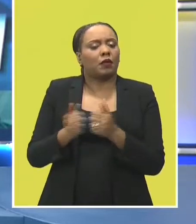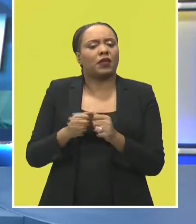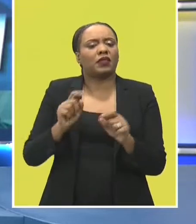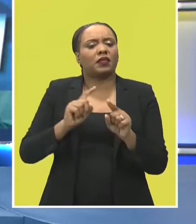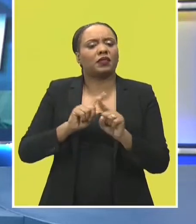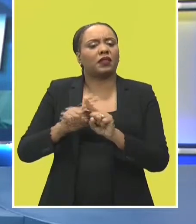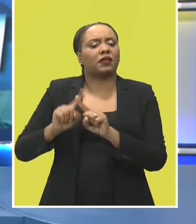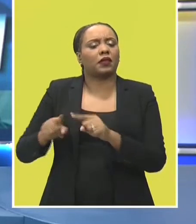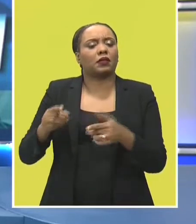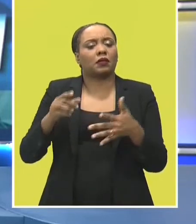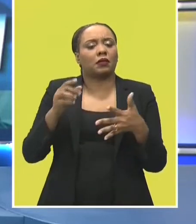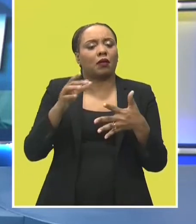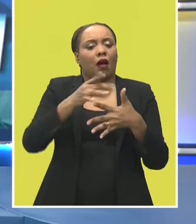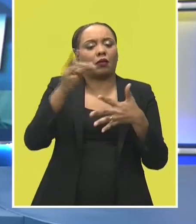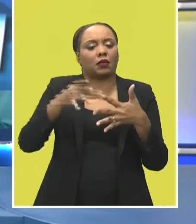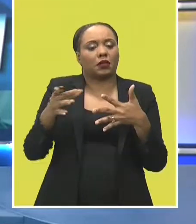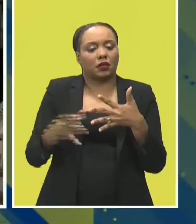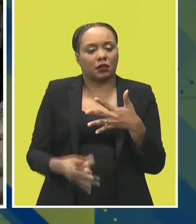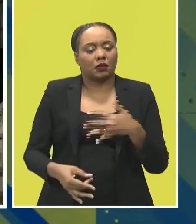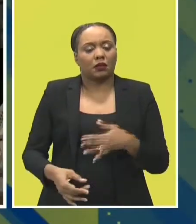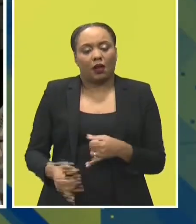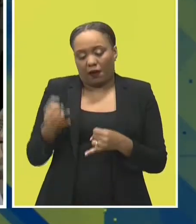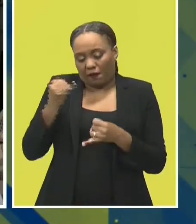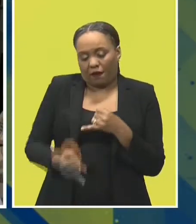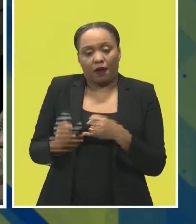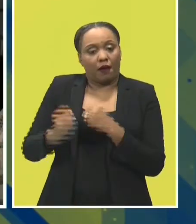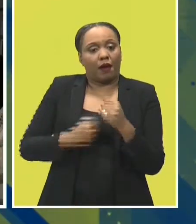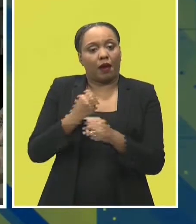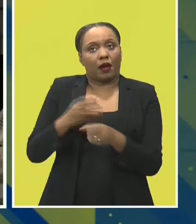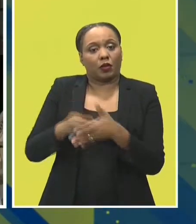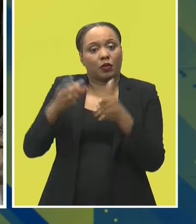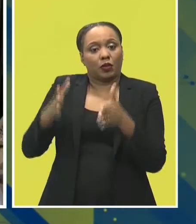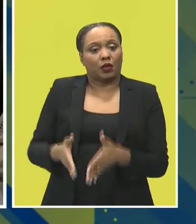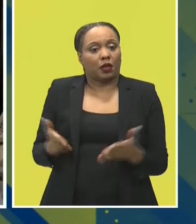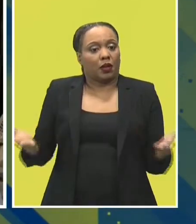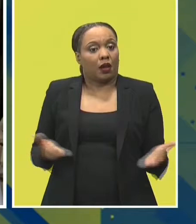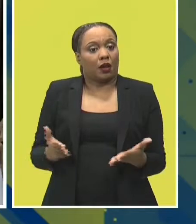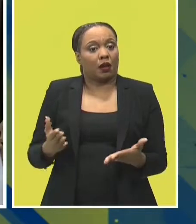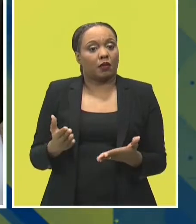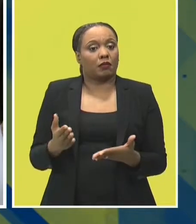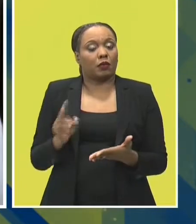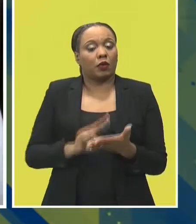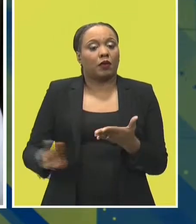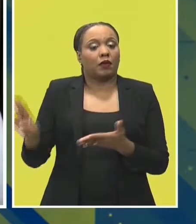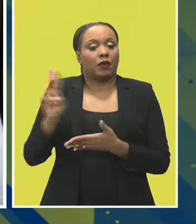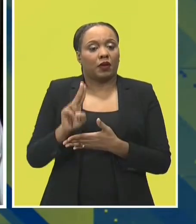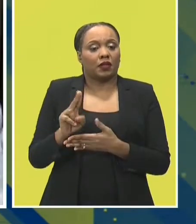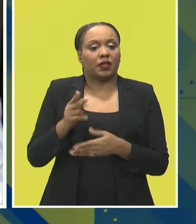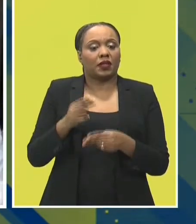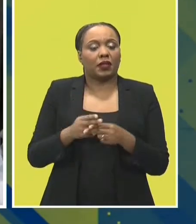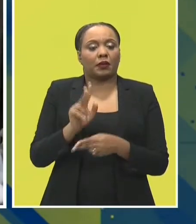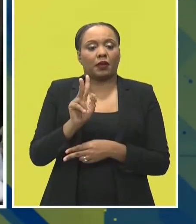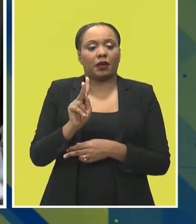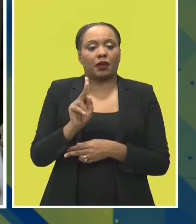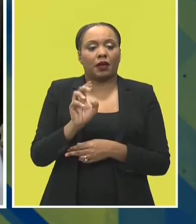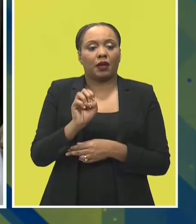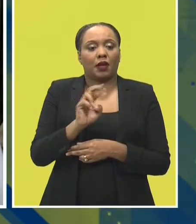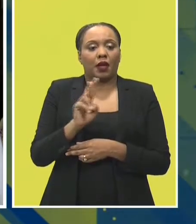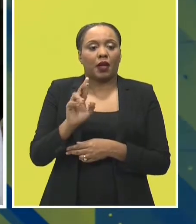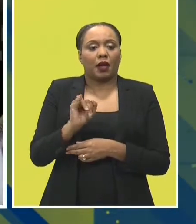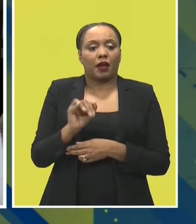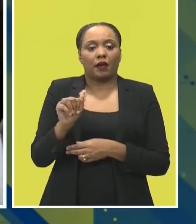bio-based alternatives. One of them is final-year student at the University of the West Indies Cafel campus, Carrie-Ann Bovell, who has